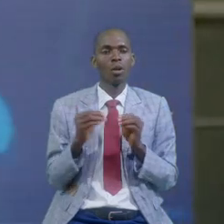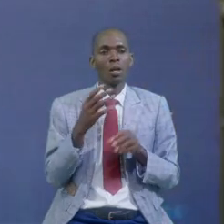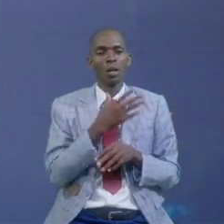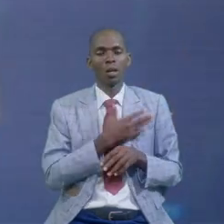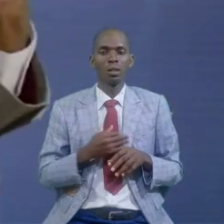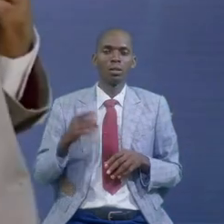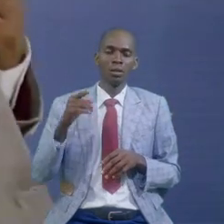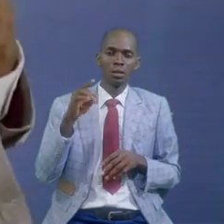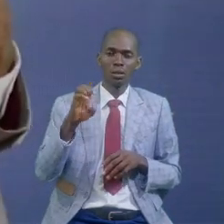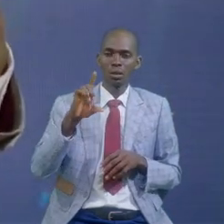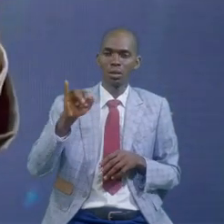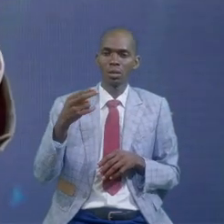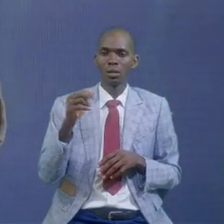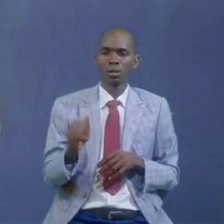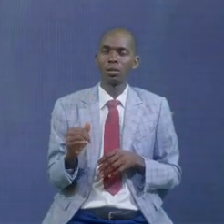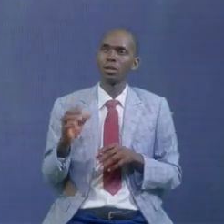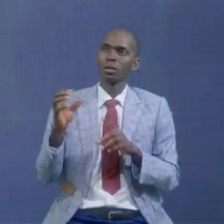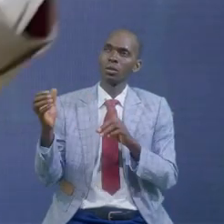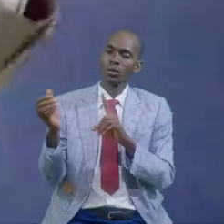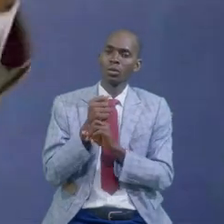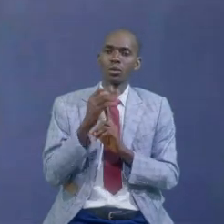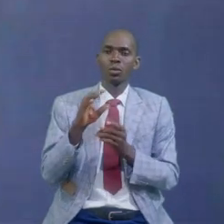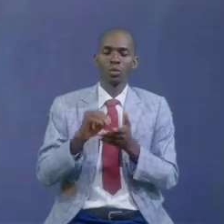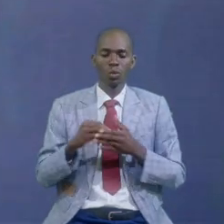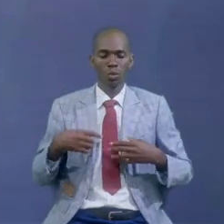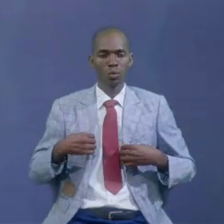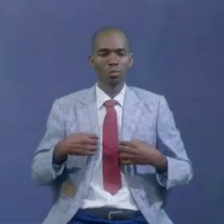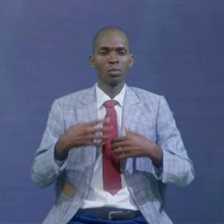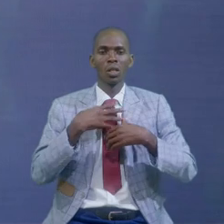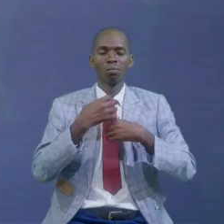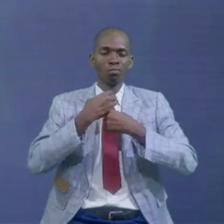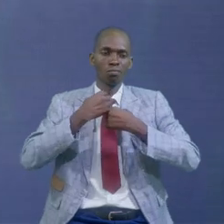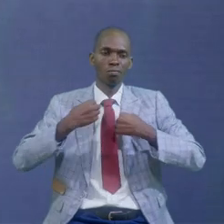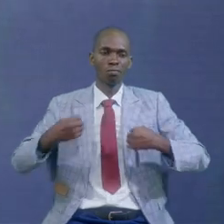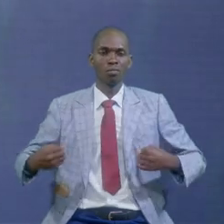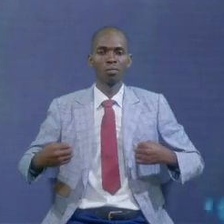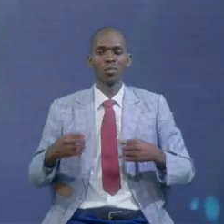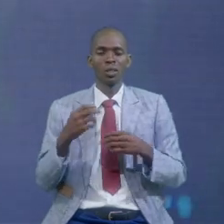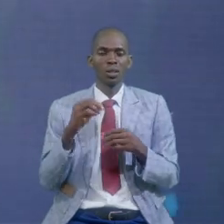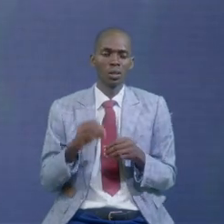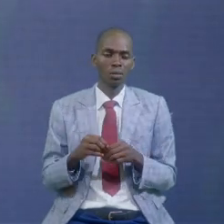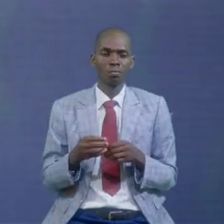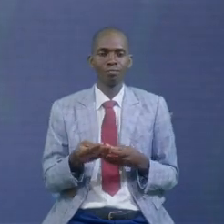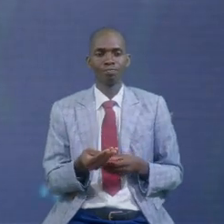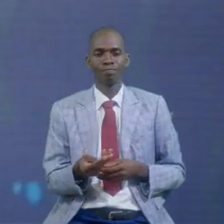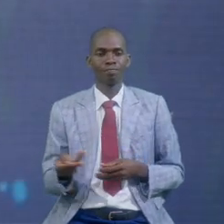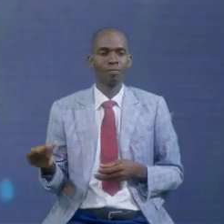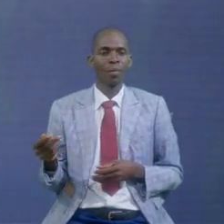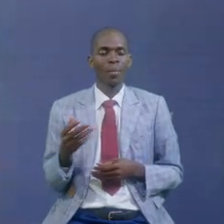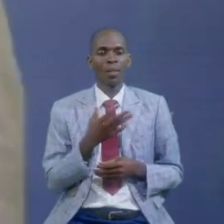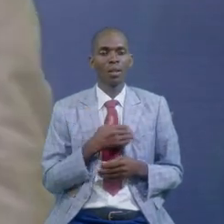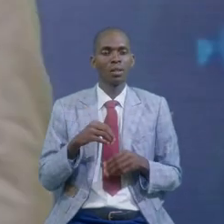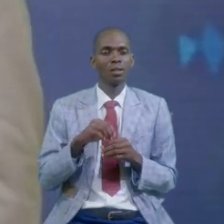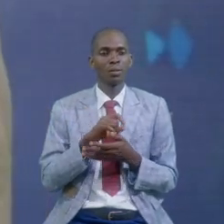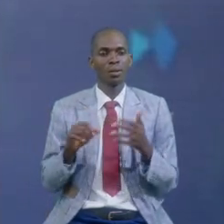hold of his own clothes and rent them in pieces. Verse 13, and he took